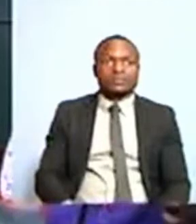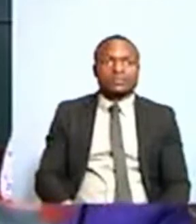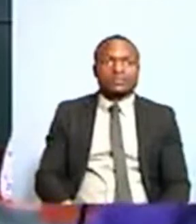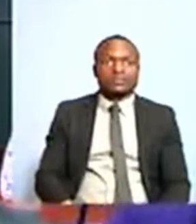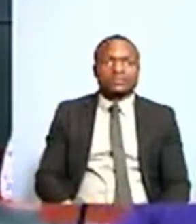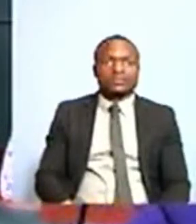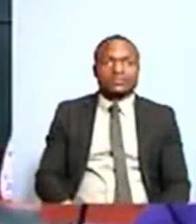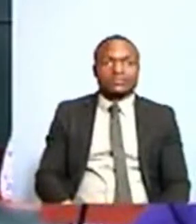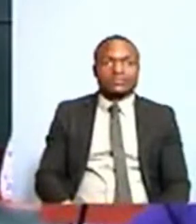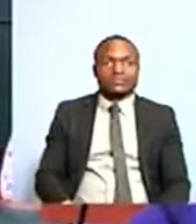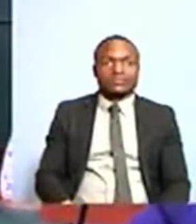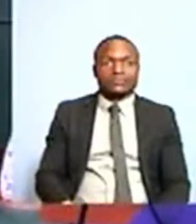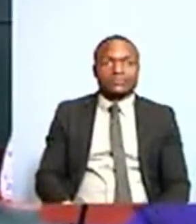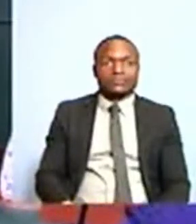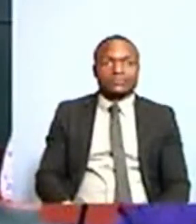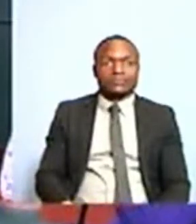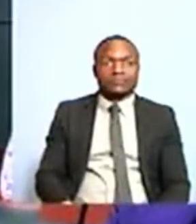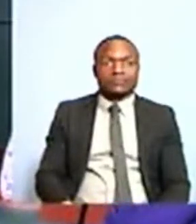to...